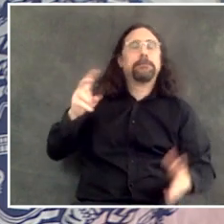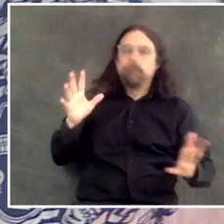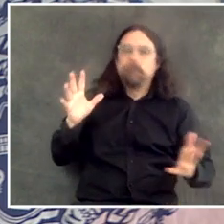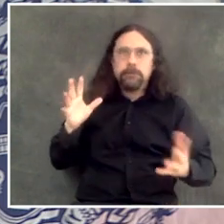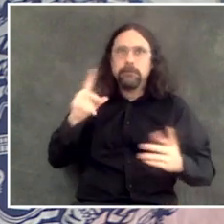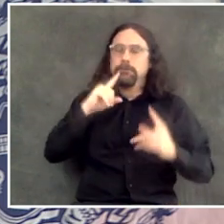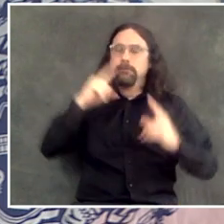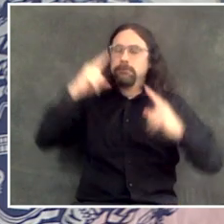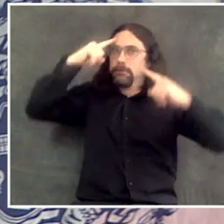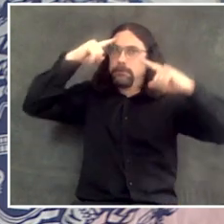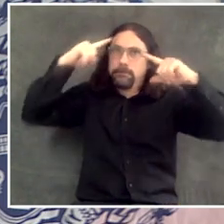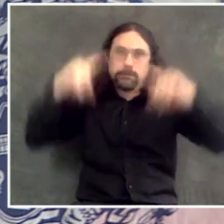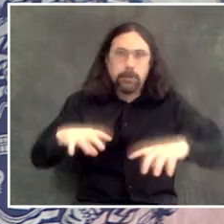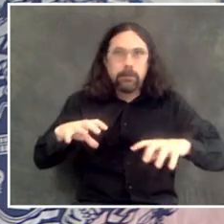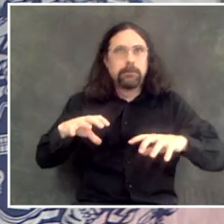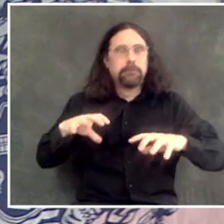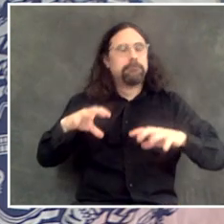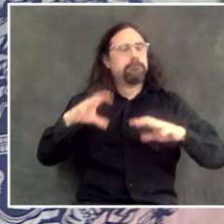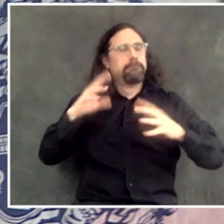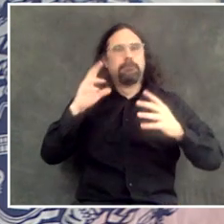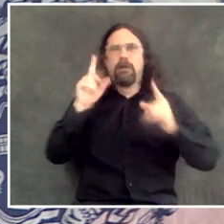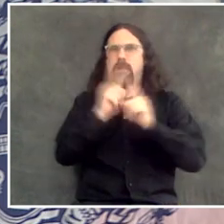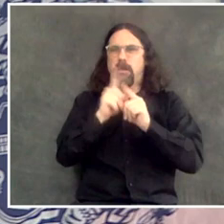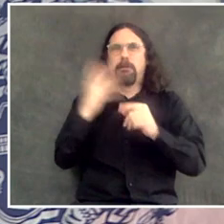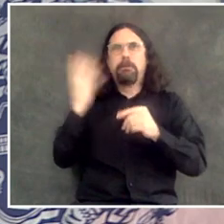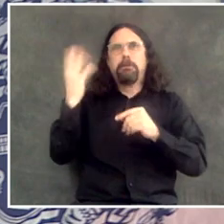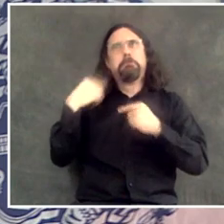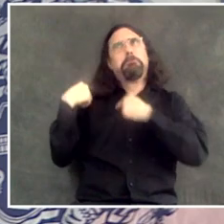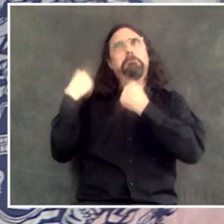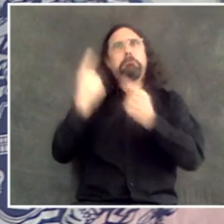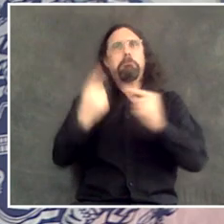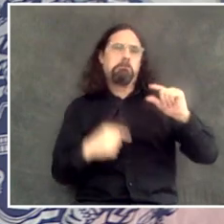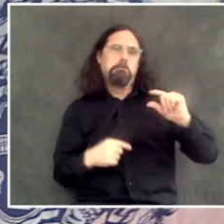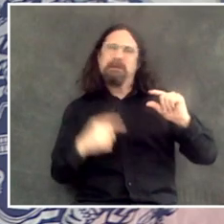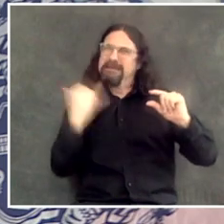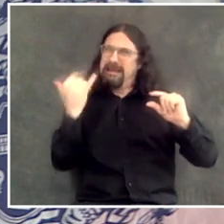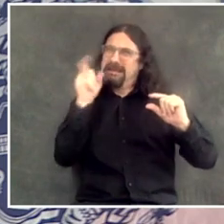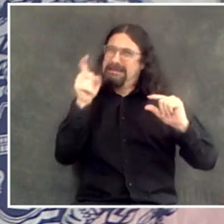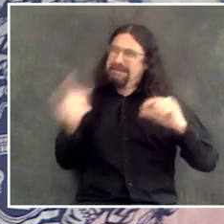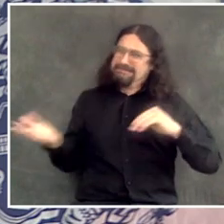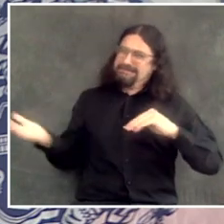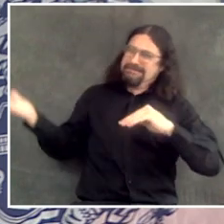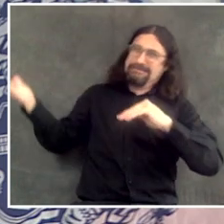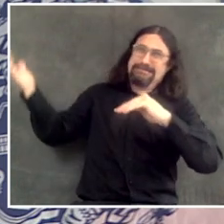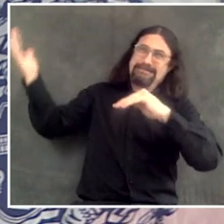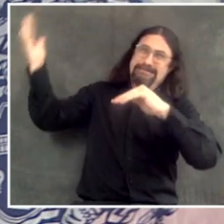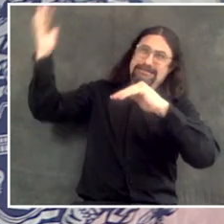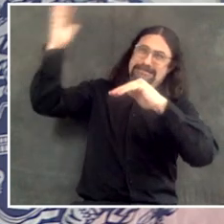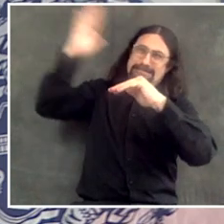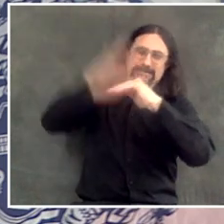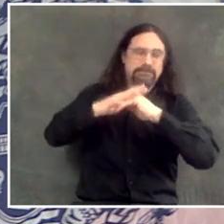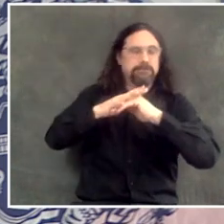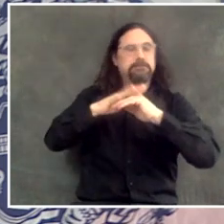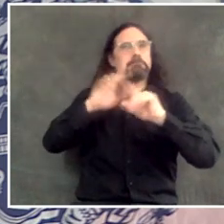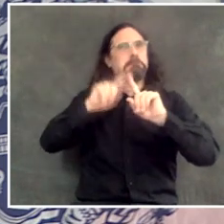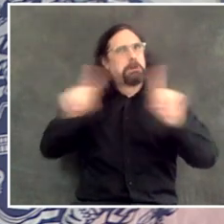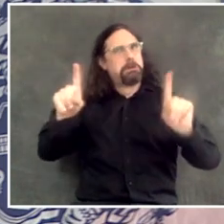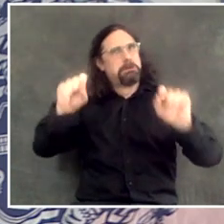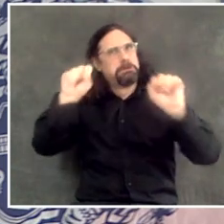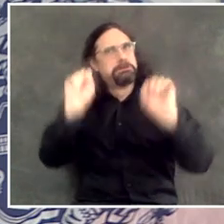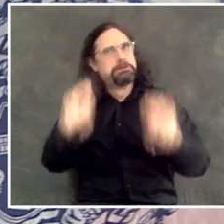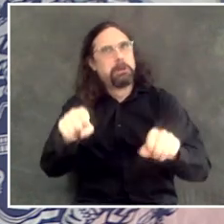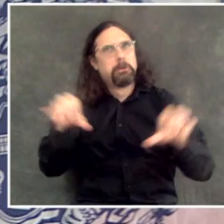of the equation is the personnel. And we're going to need help not only from everyone in this city, but from the entire